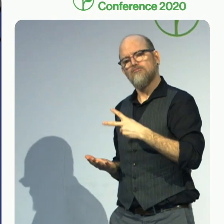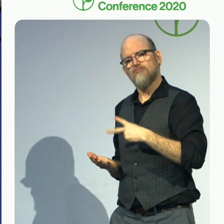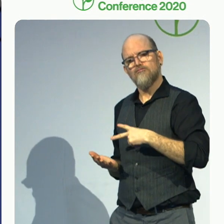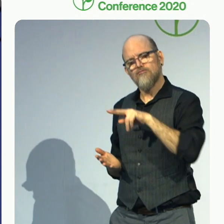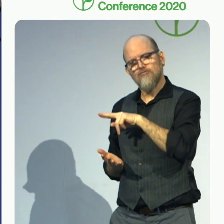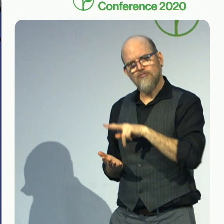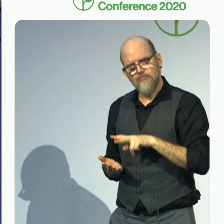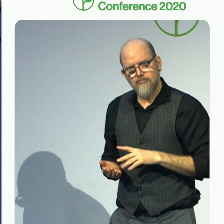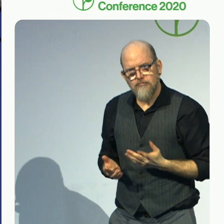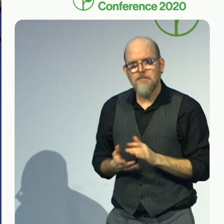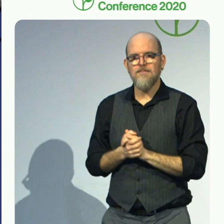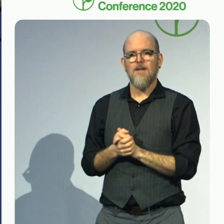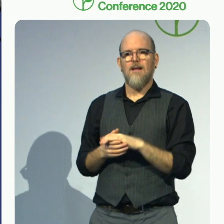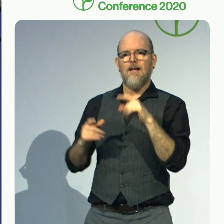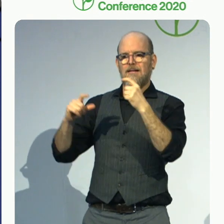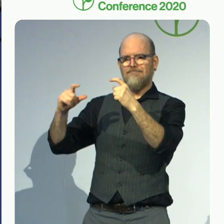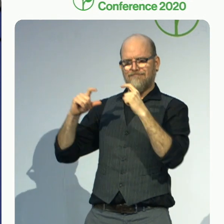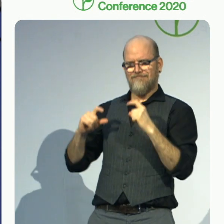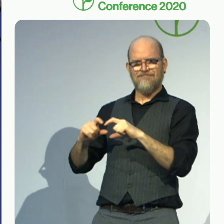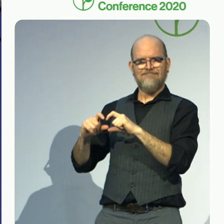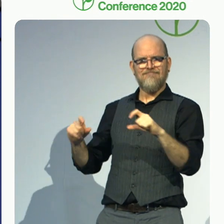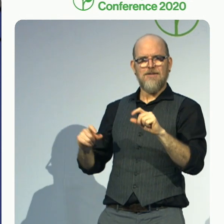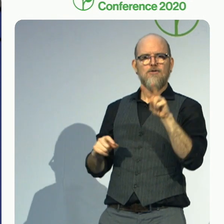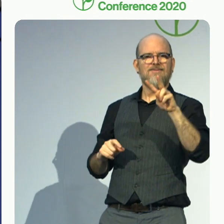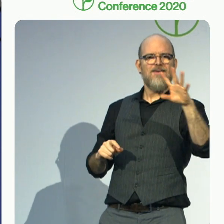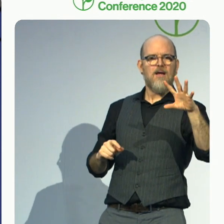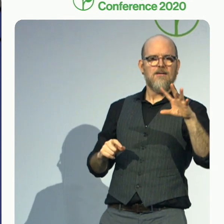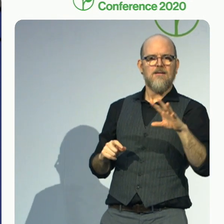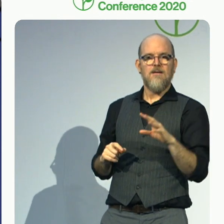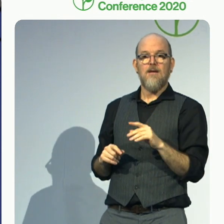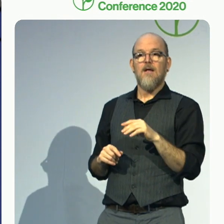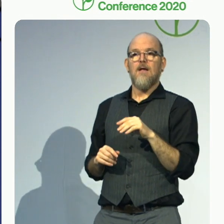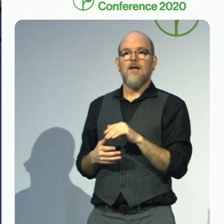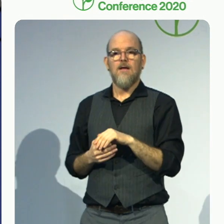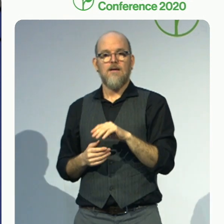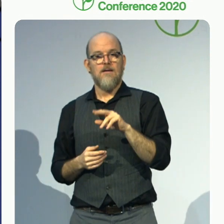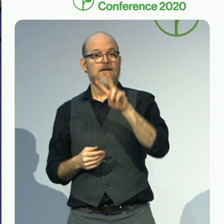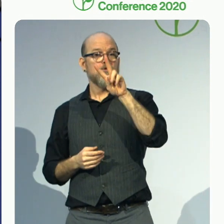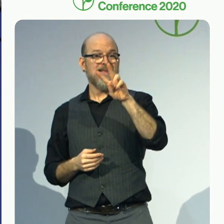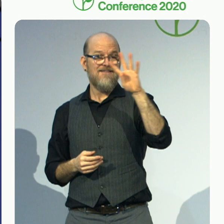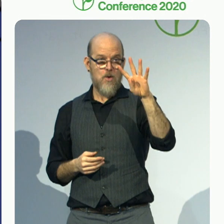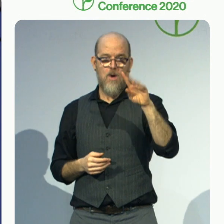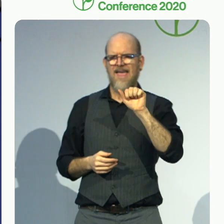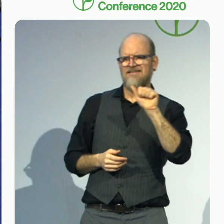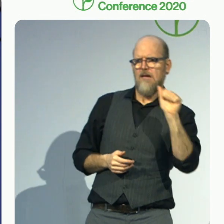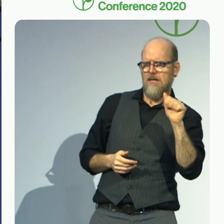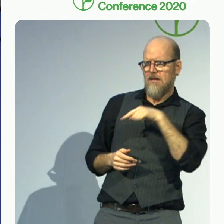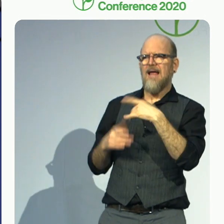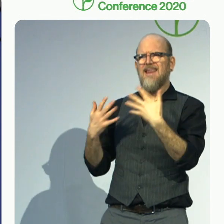24, and it was a fascinating read to see how Article 24 came to be what it is. And I